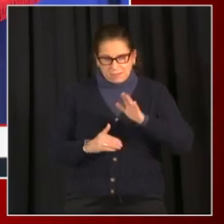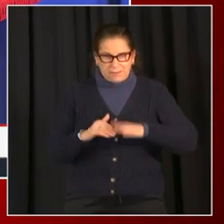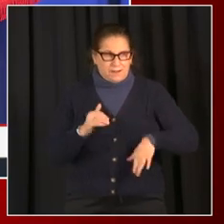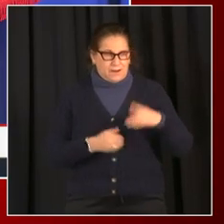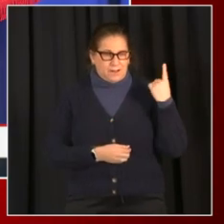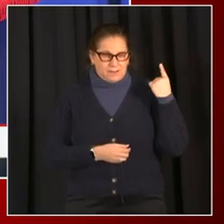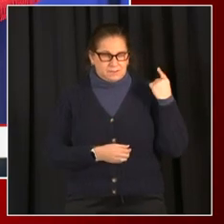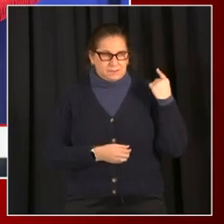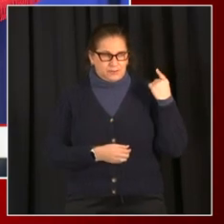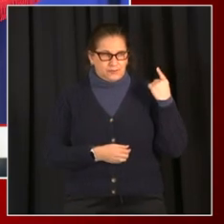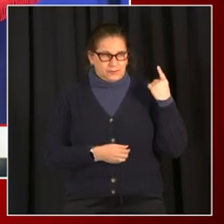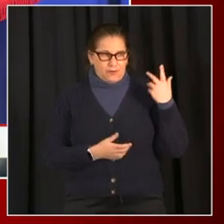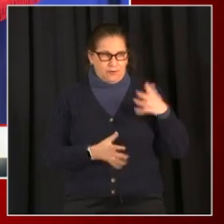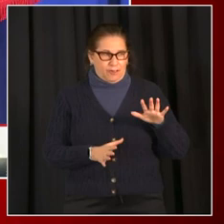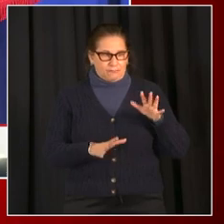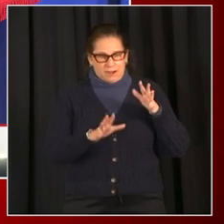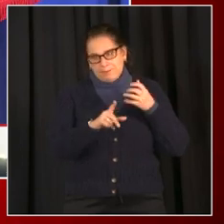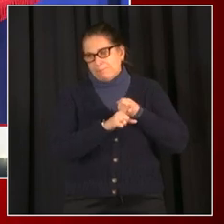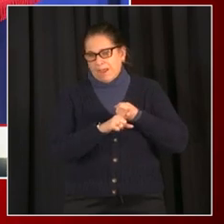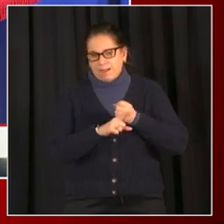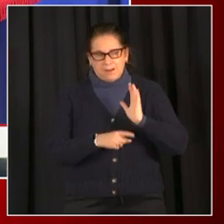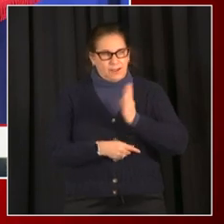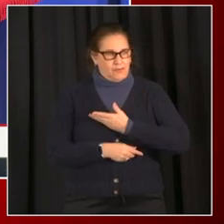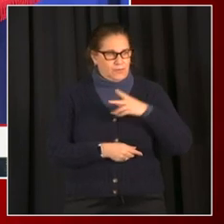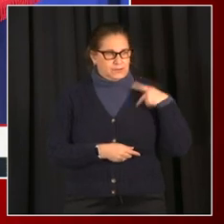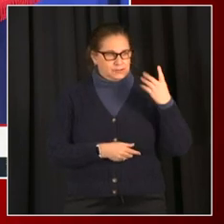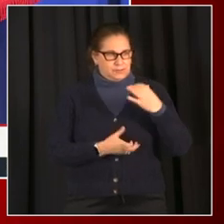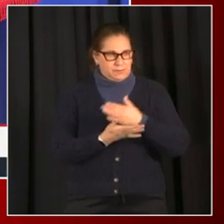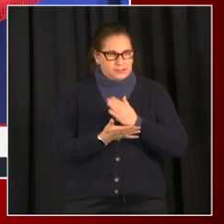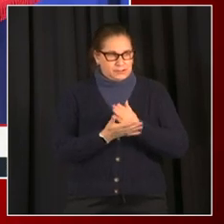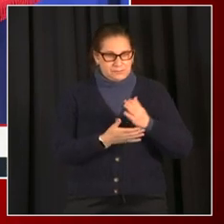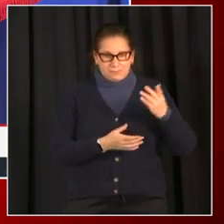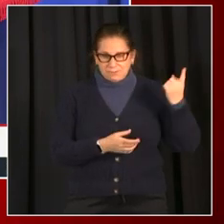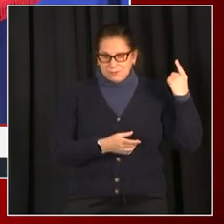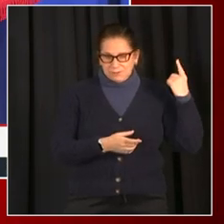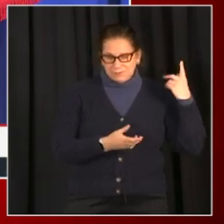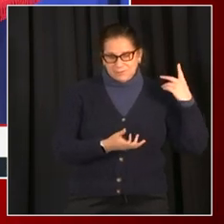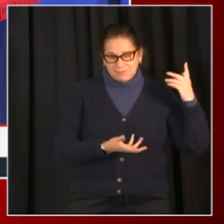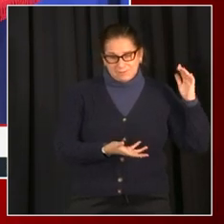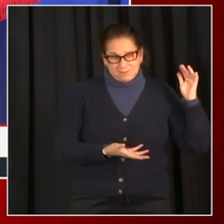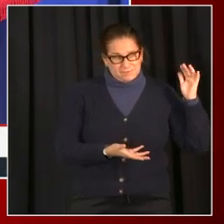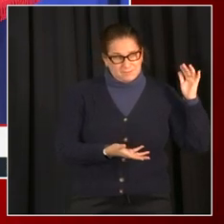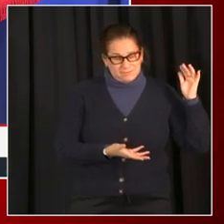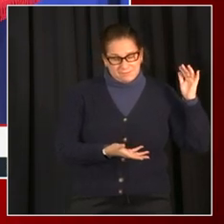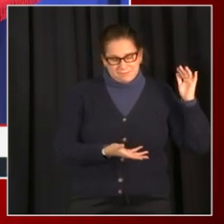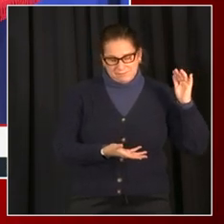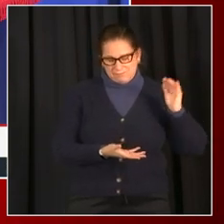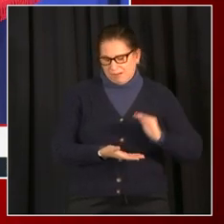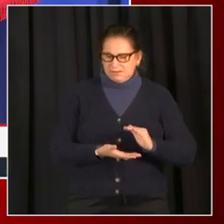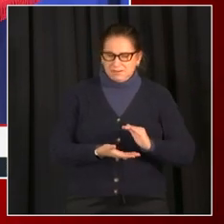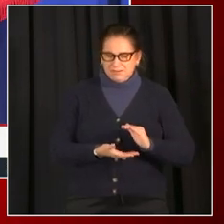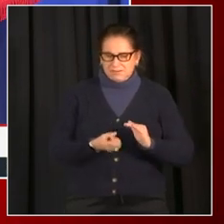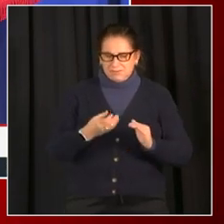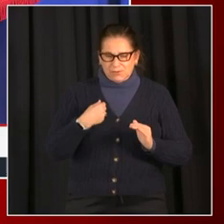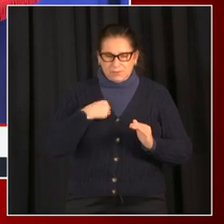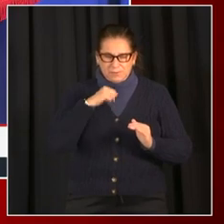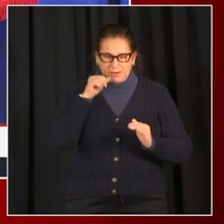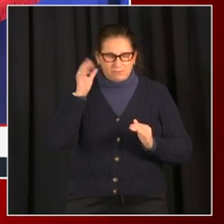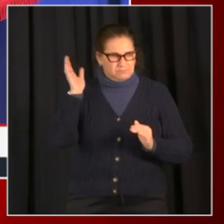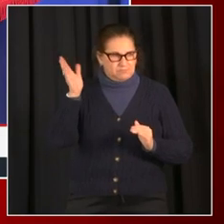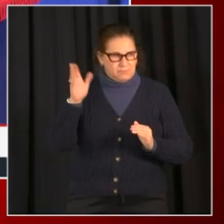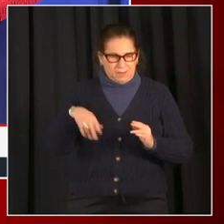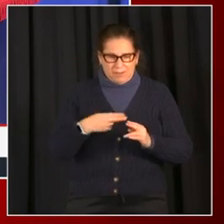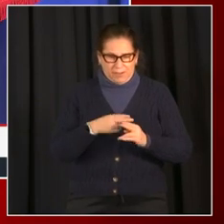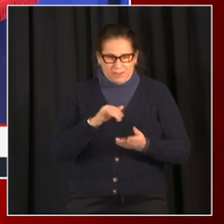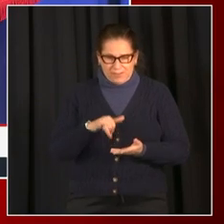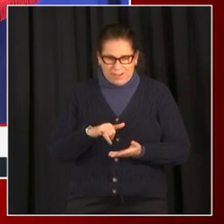less. And so in order for us to have a balanced budget, we're not the Congress. We can't spend and grow big deficits.